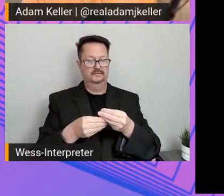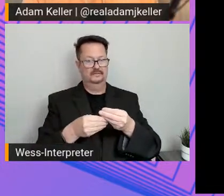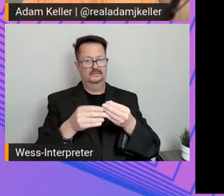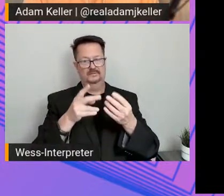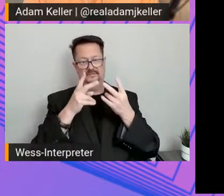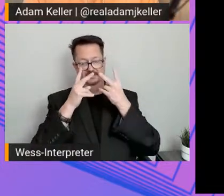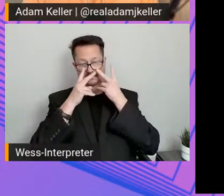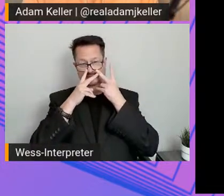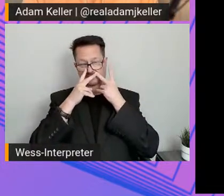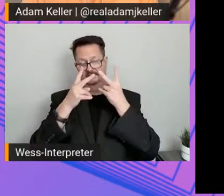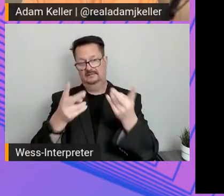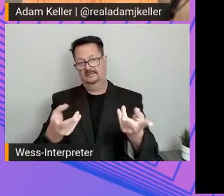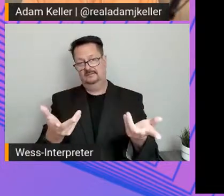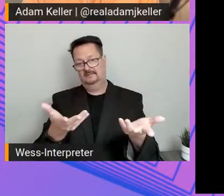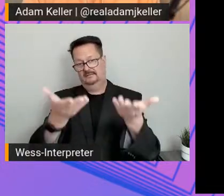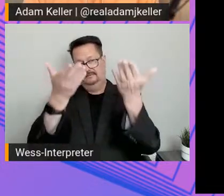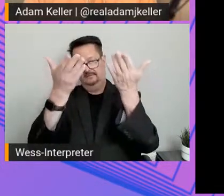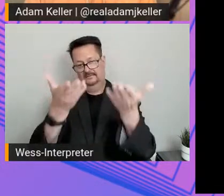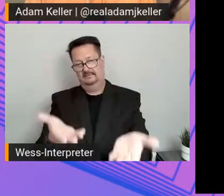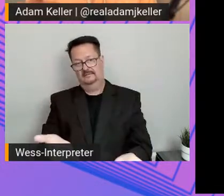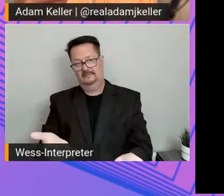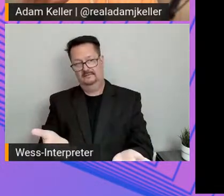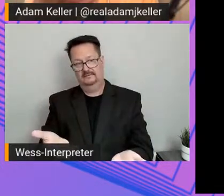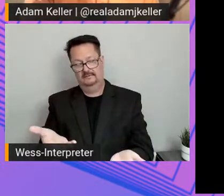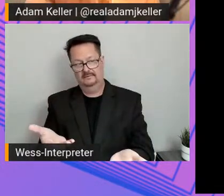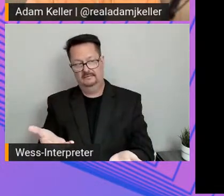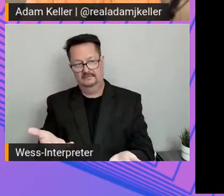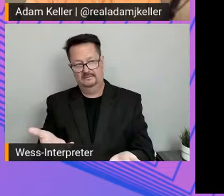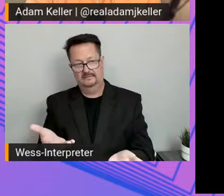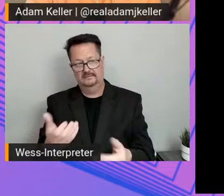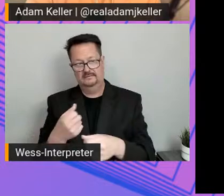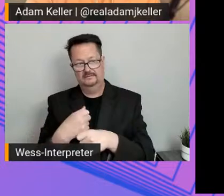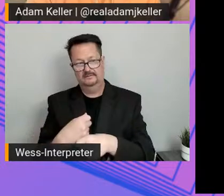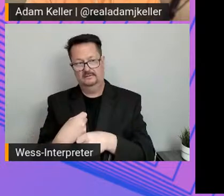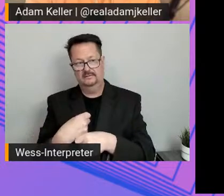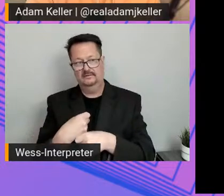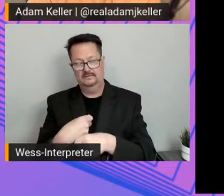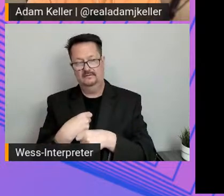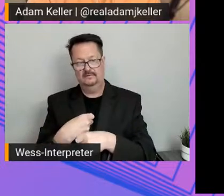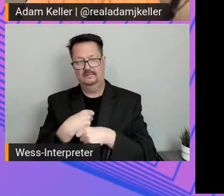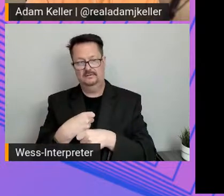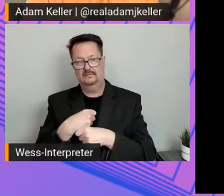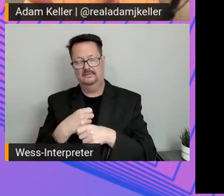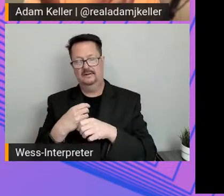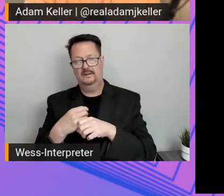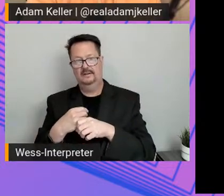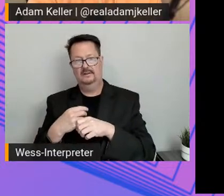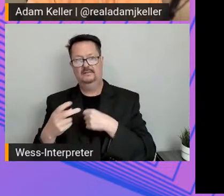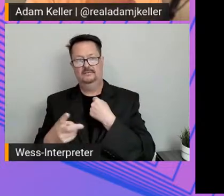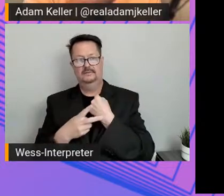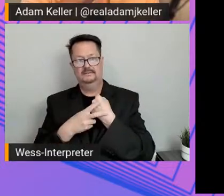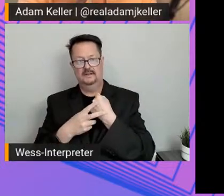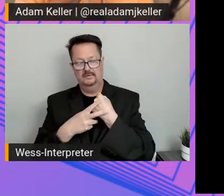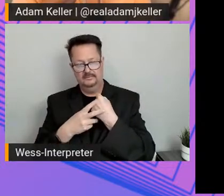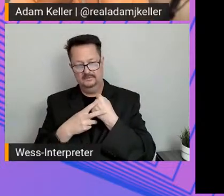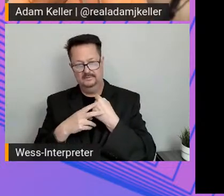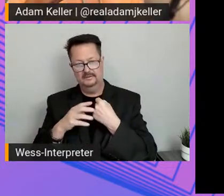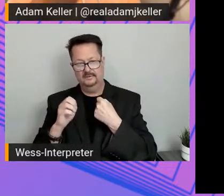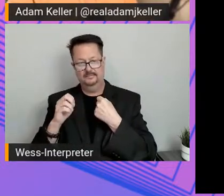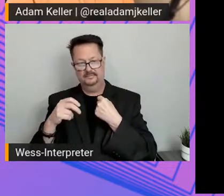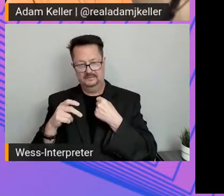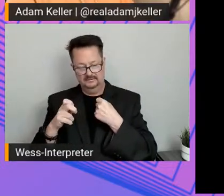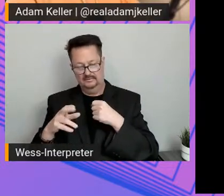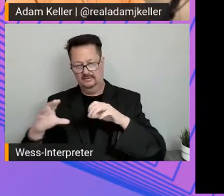it's building the Docker image, creates a repository in Amazon ECR, pushes the image there,